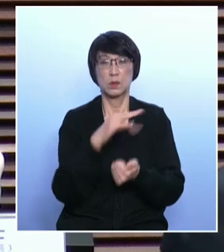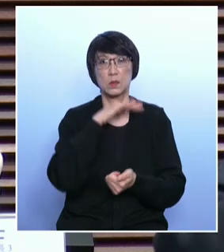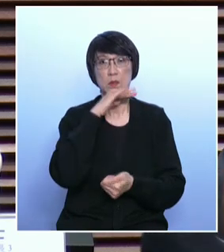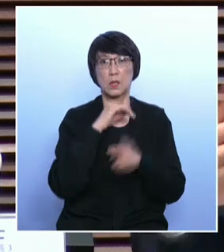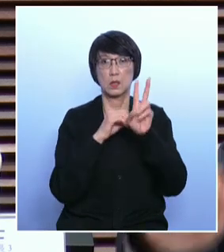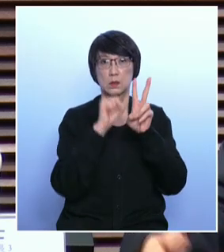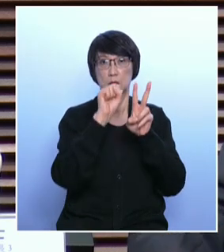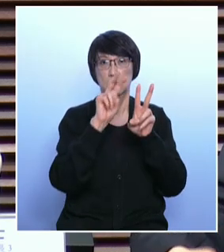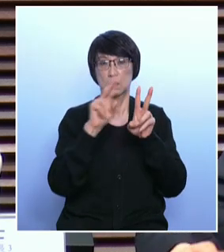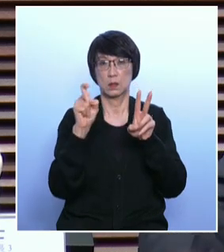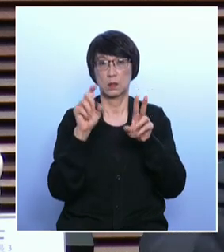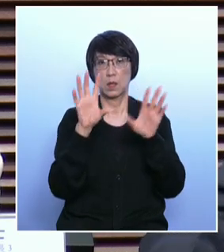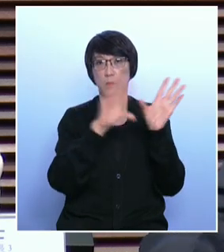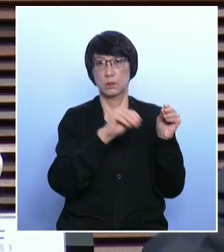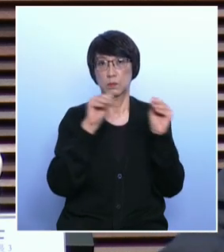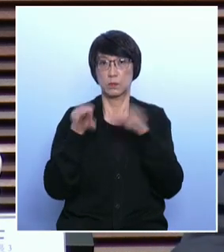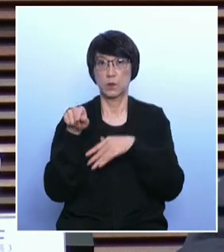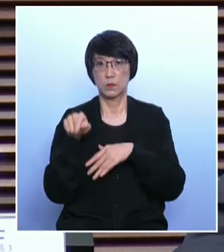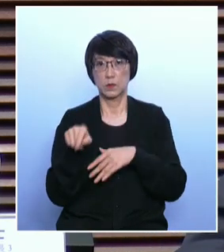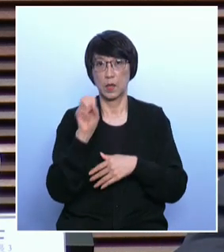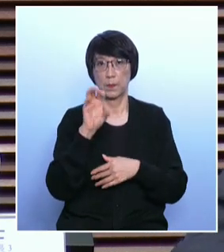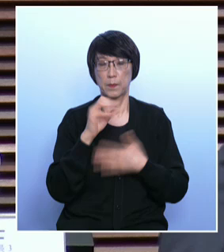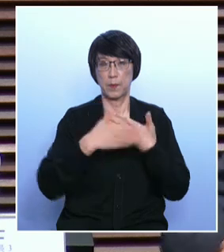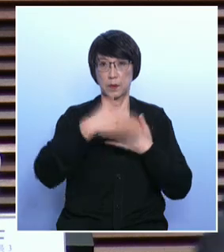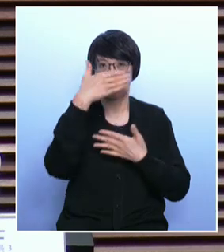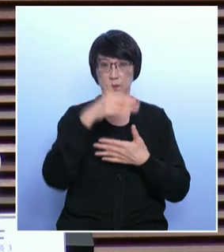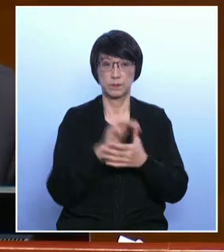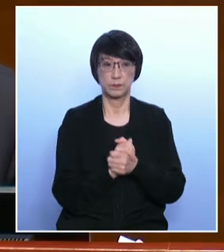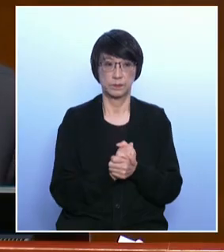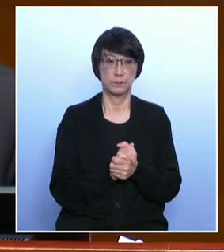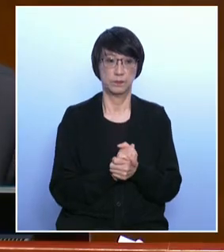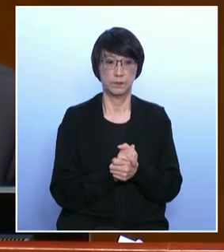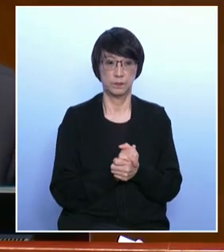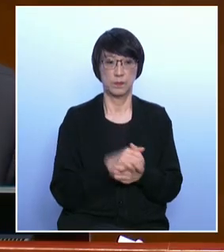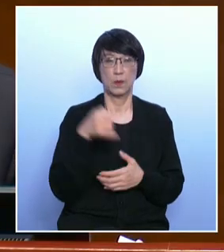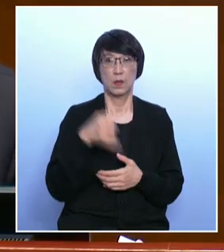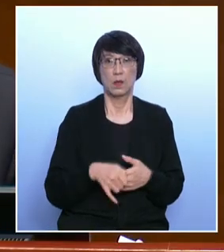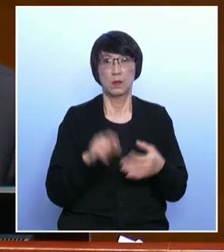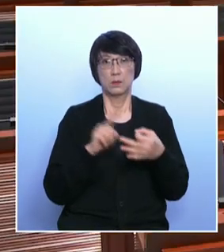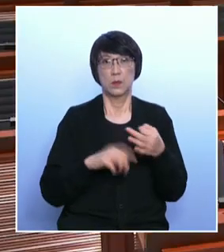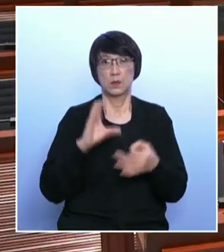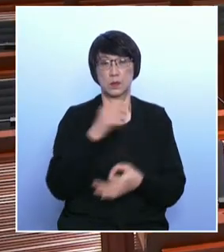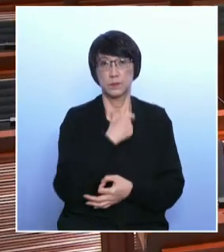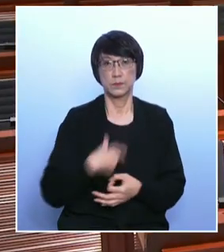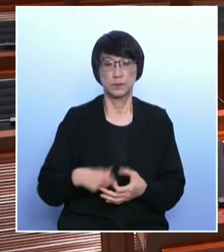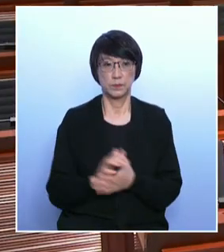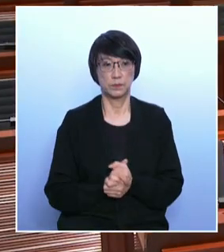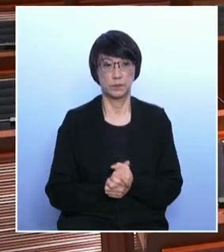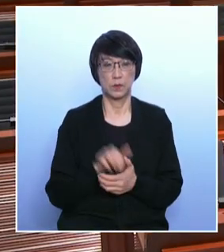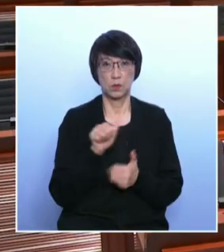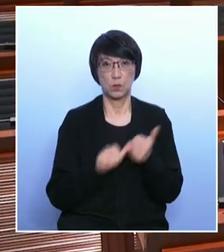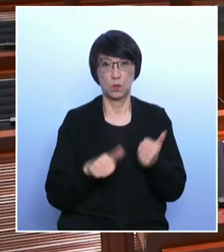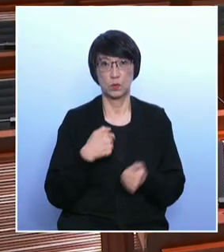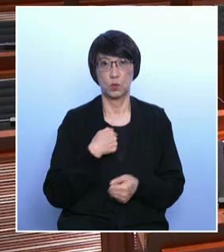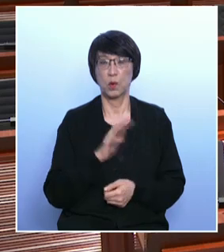Now, in terms of psychological services, we will be able to provide the services as the main building and then move them back to